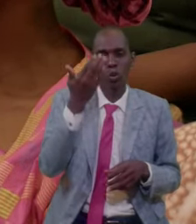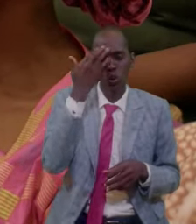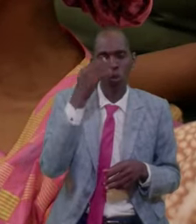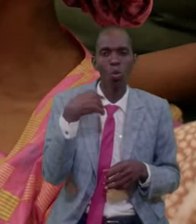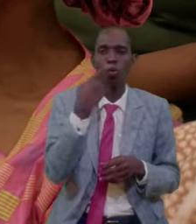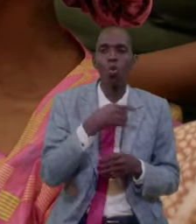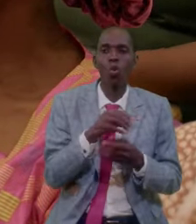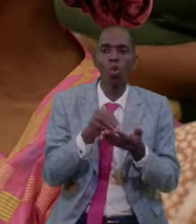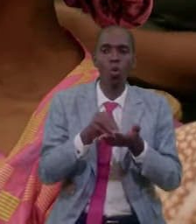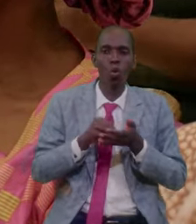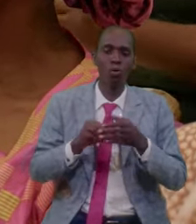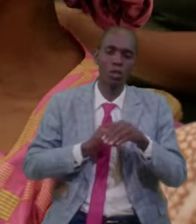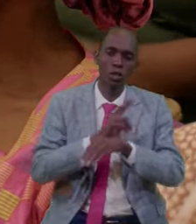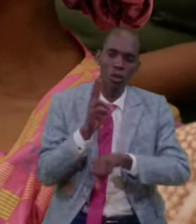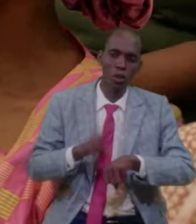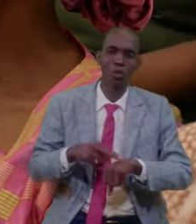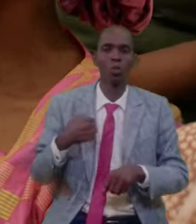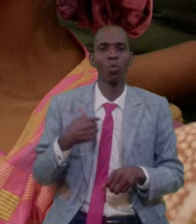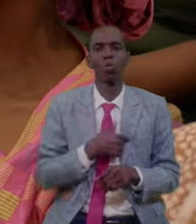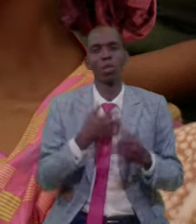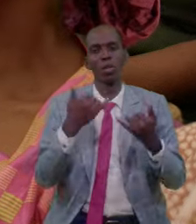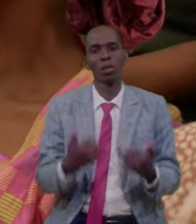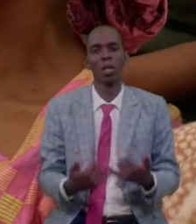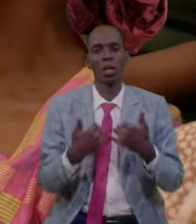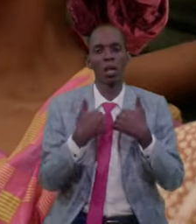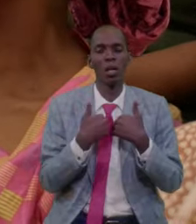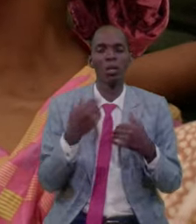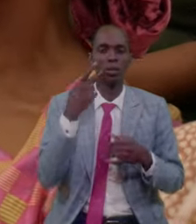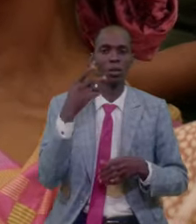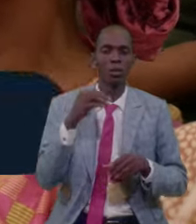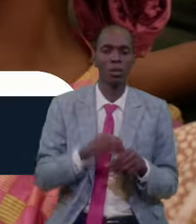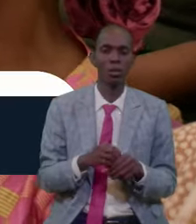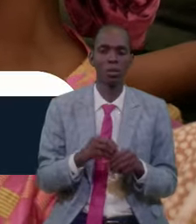have. We're looking at number three here. Number three is the